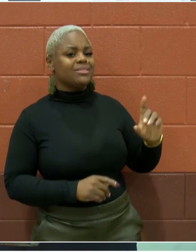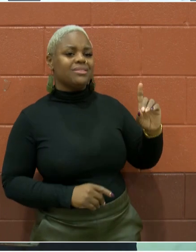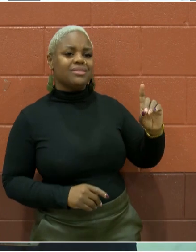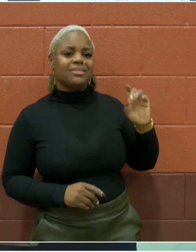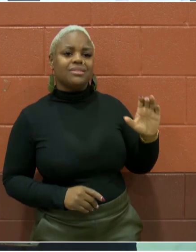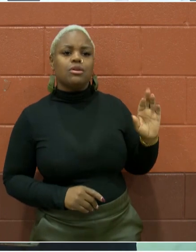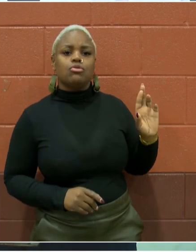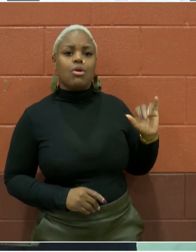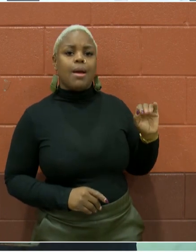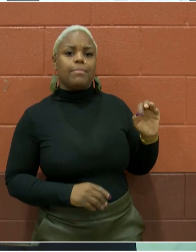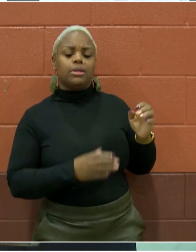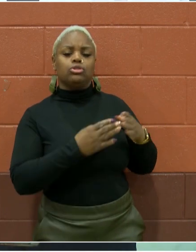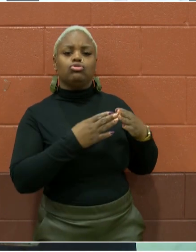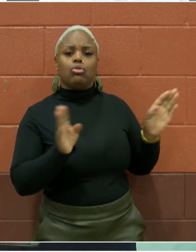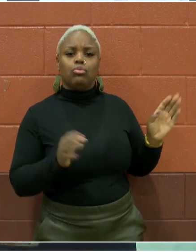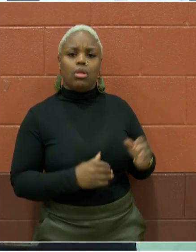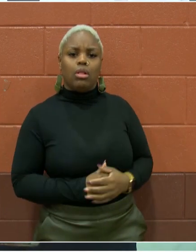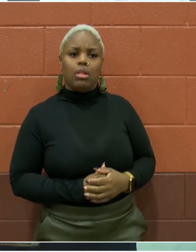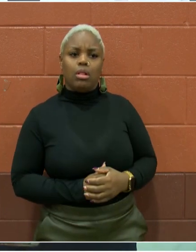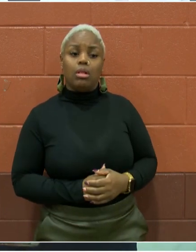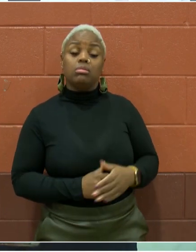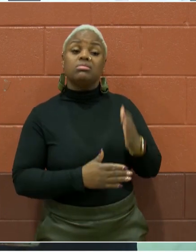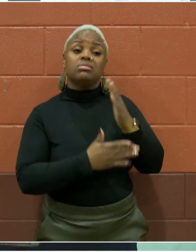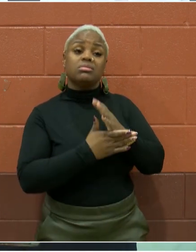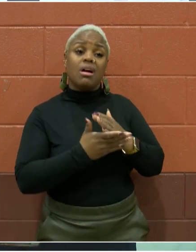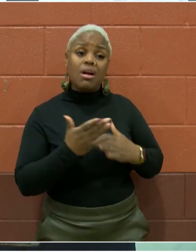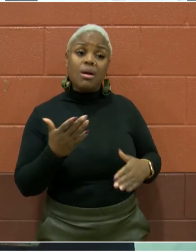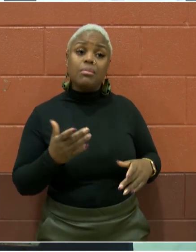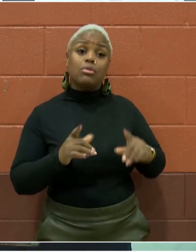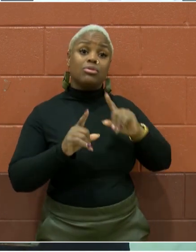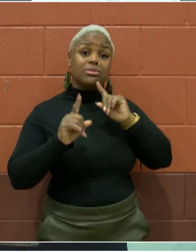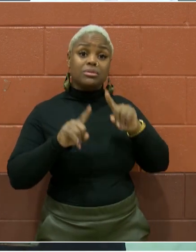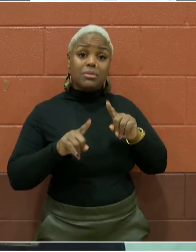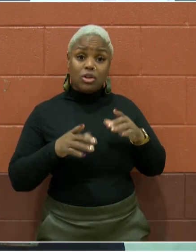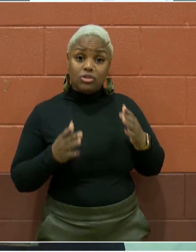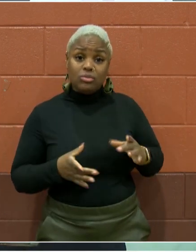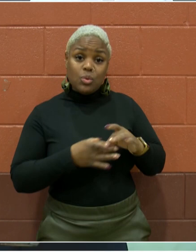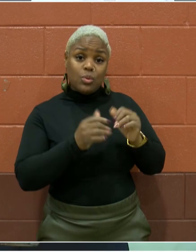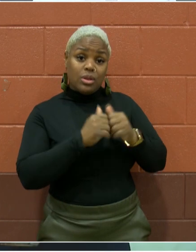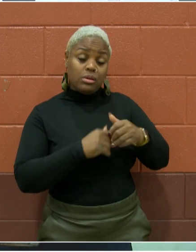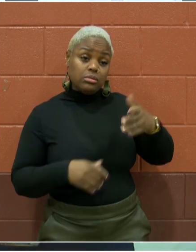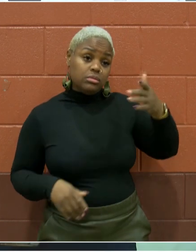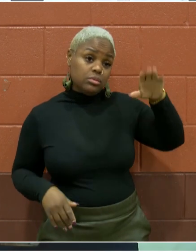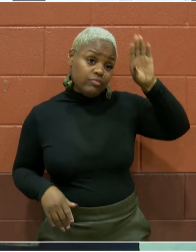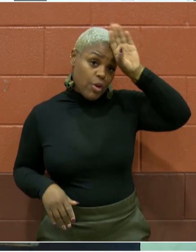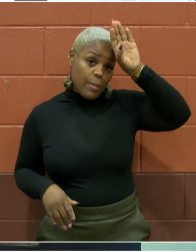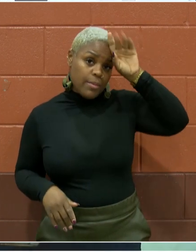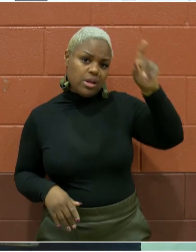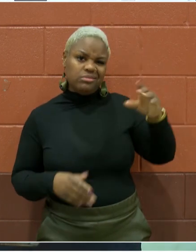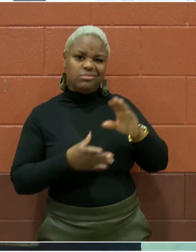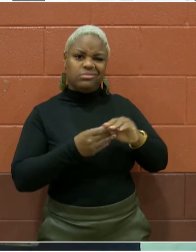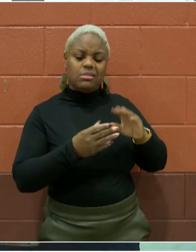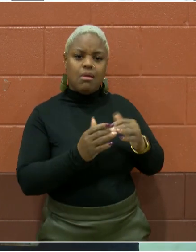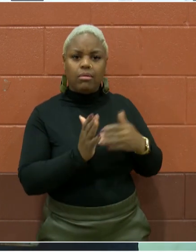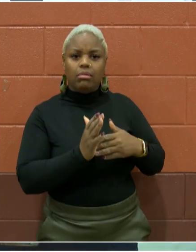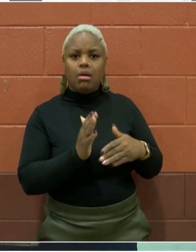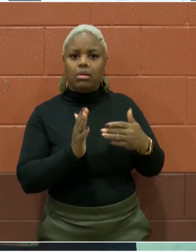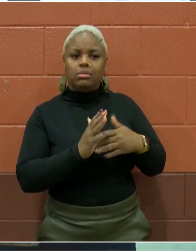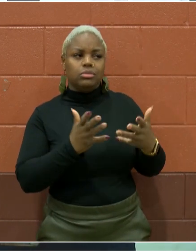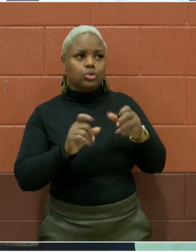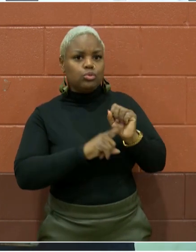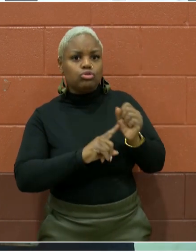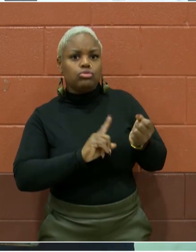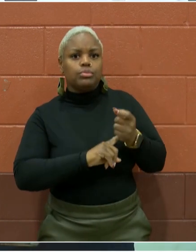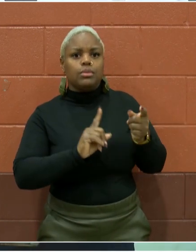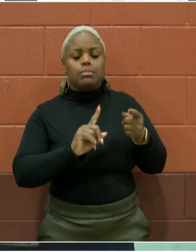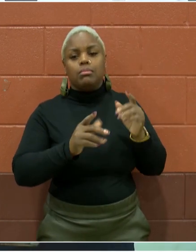responders for fire were able to kind of share their perspective of how some situations have become more dangerous. Can you share that about your officers